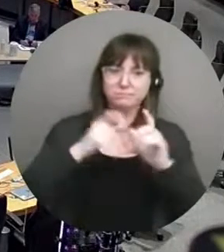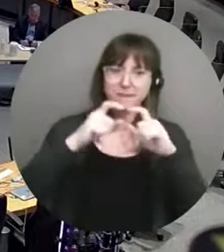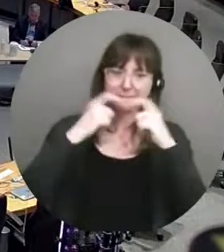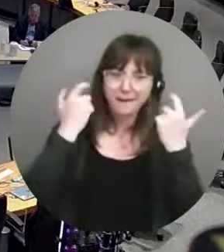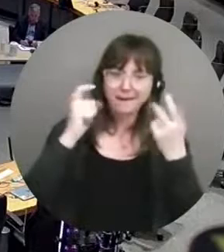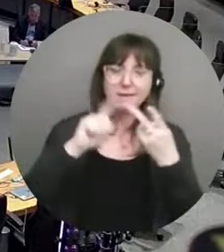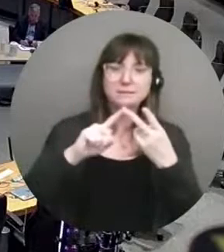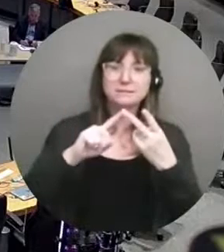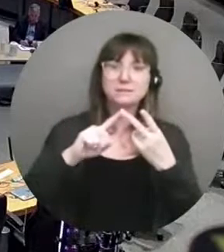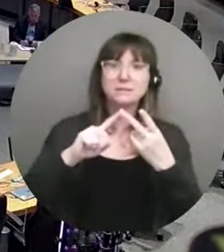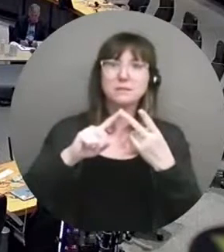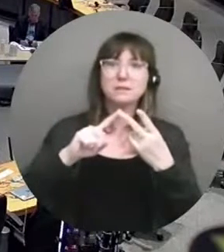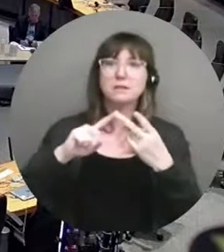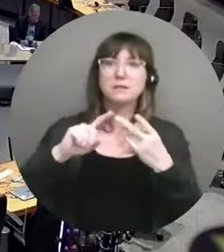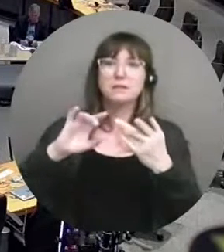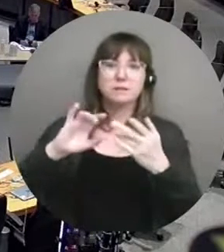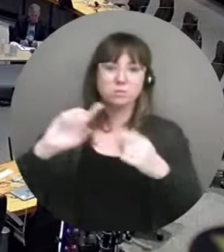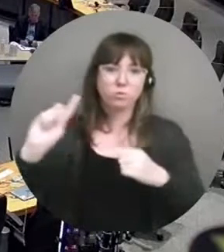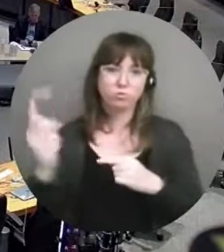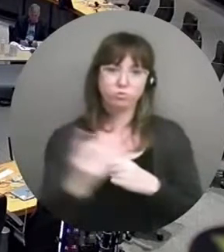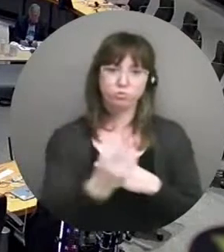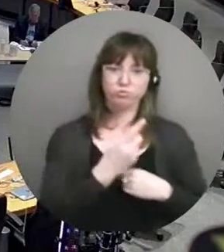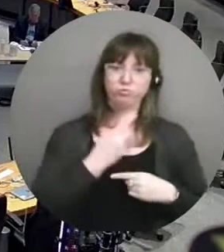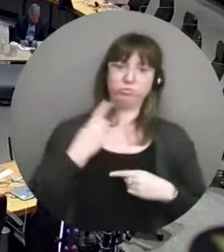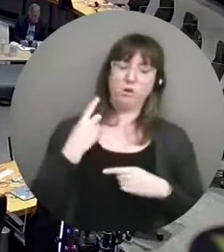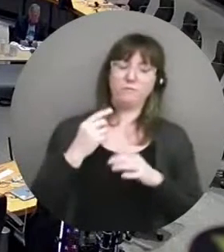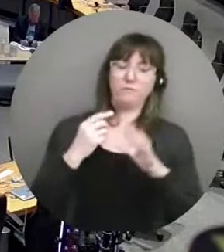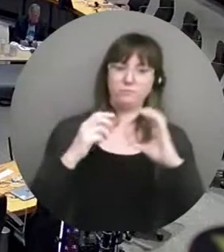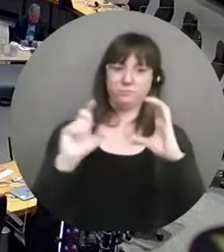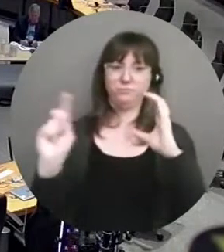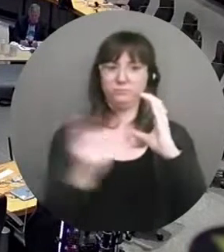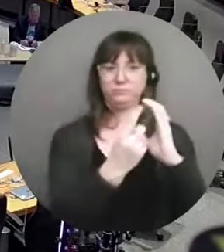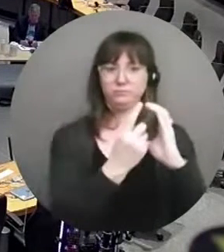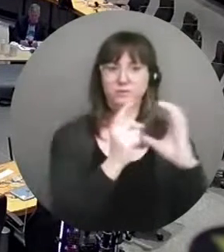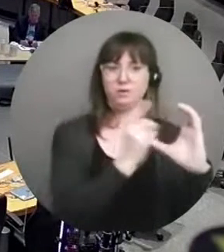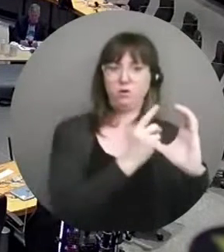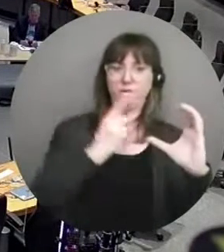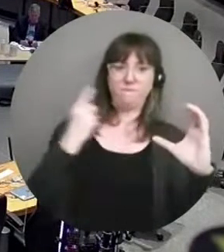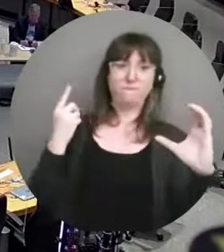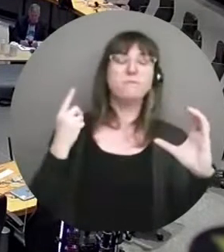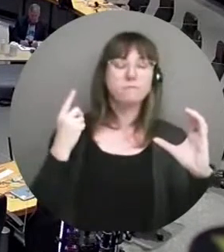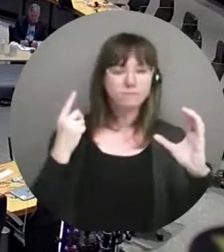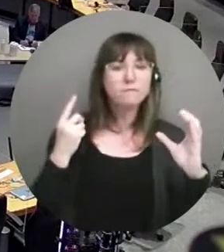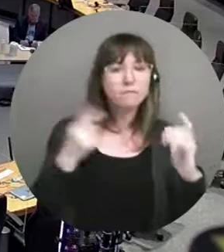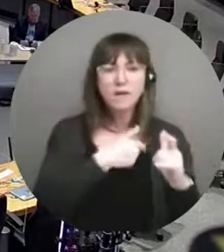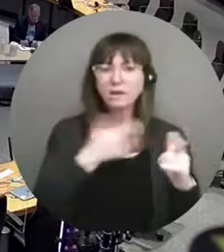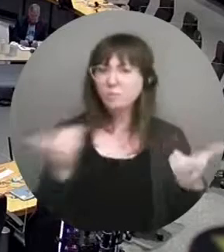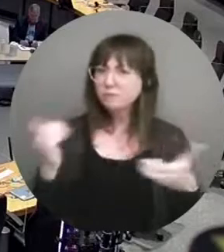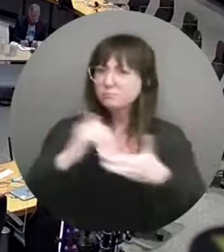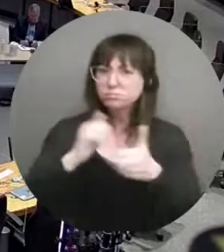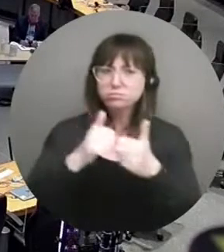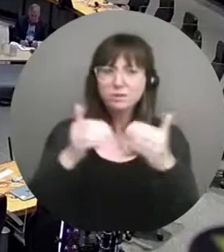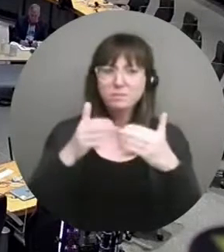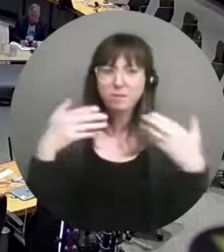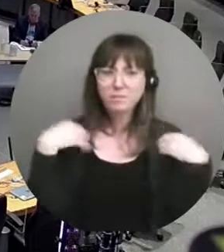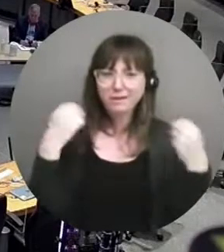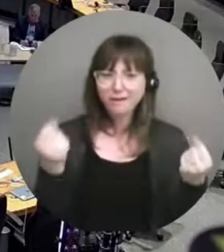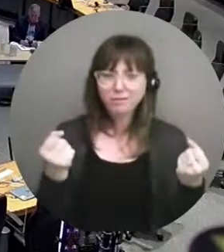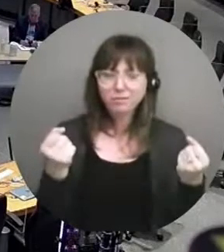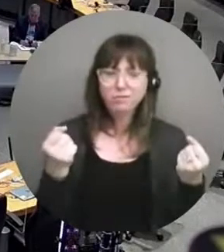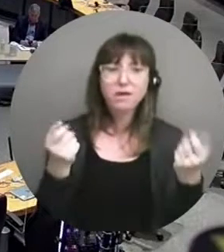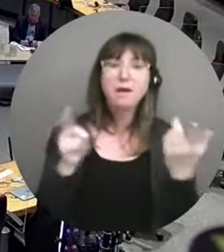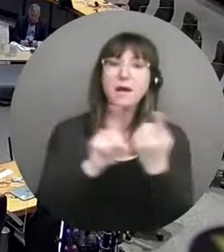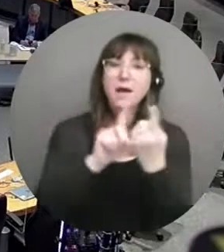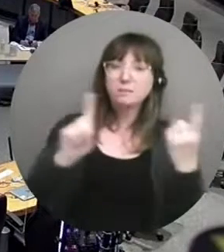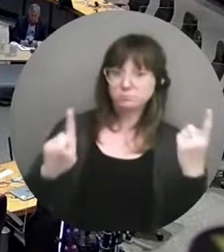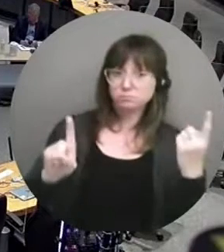boarding. And, we're the first to work hand in hand with our public health officials. And our social distancing piece is